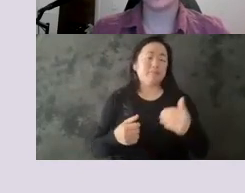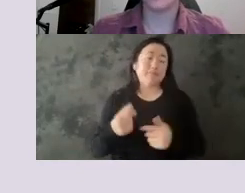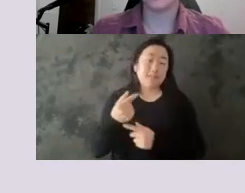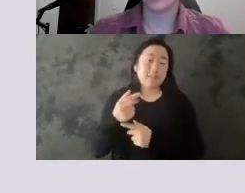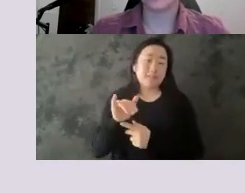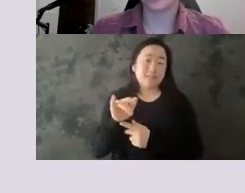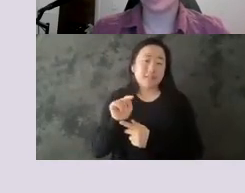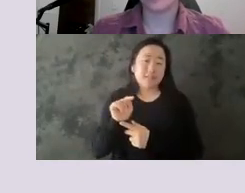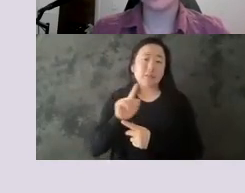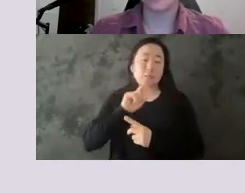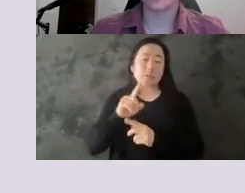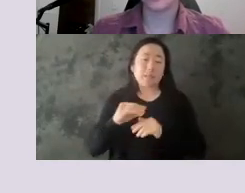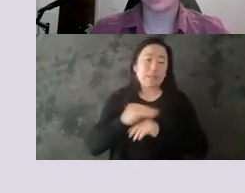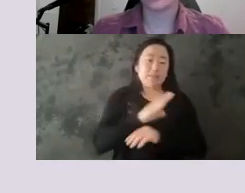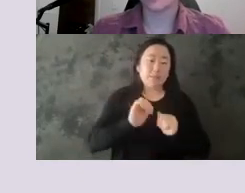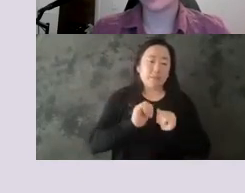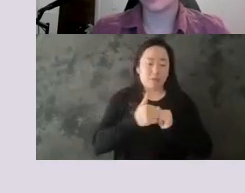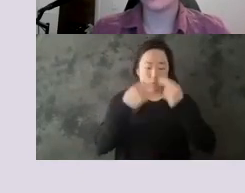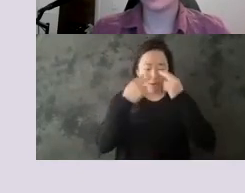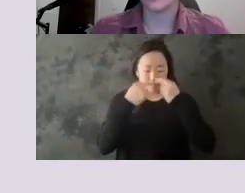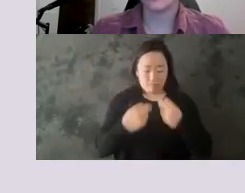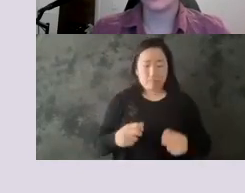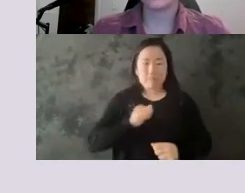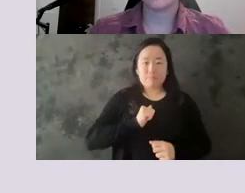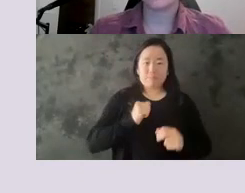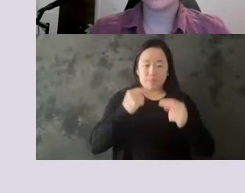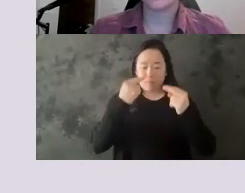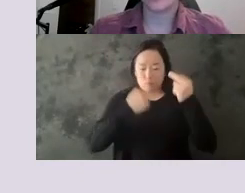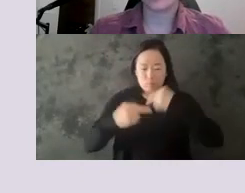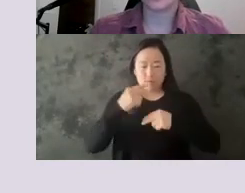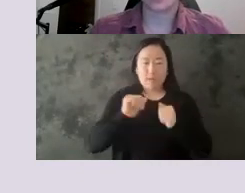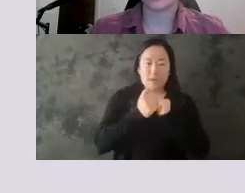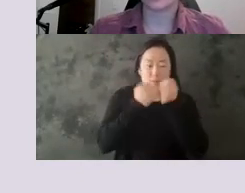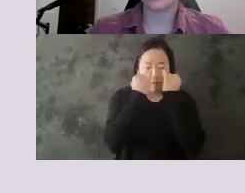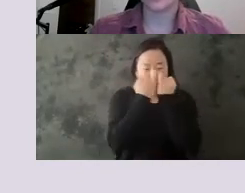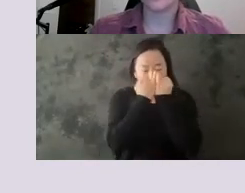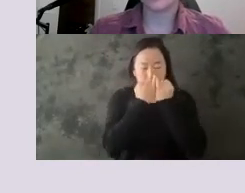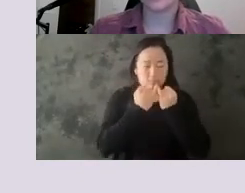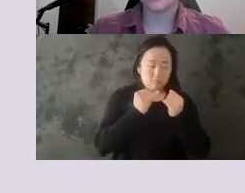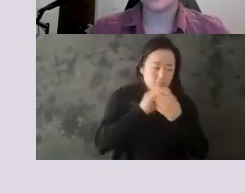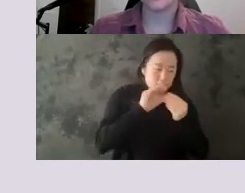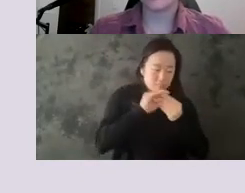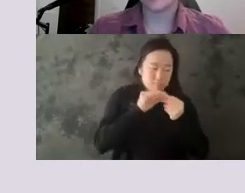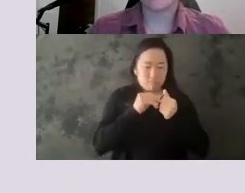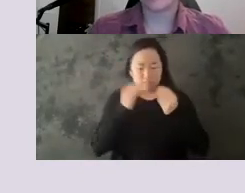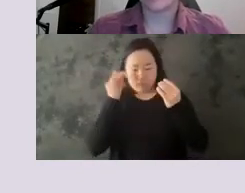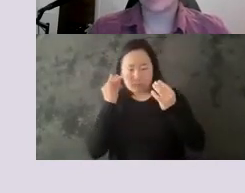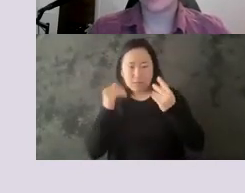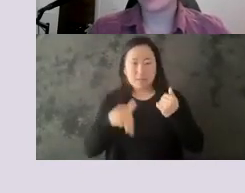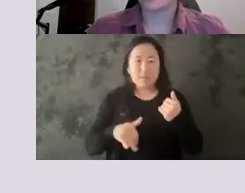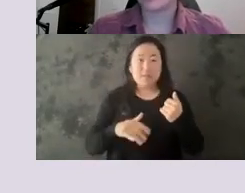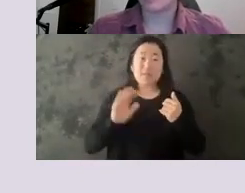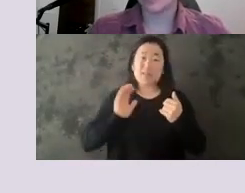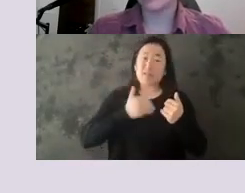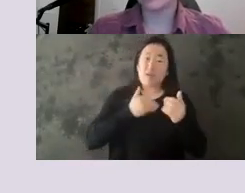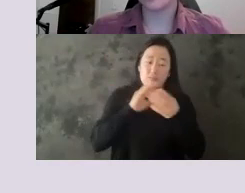view ourselves after trauma? How do we talk to ourselves? And sometimes the way that we talk to ourselves, we would never act that